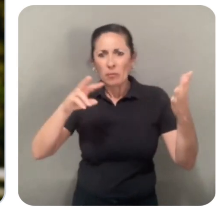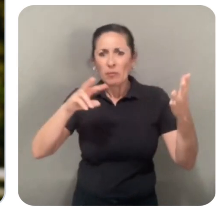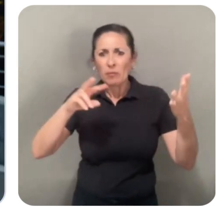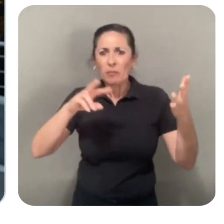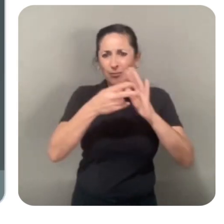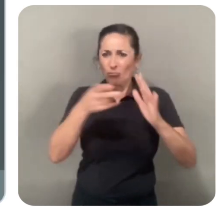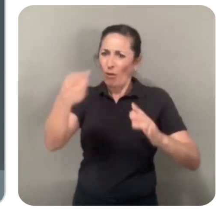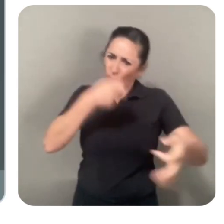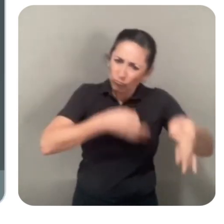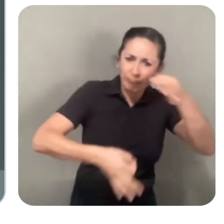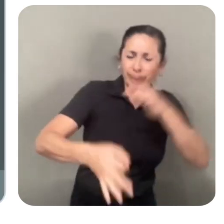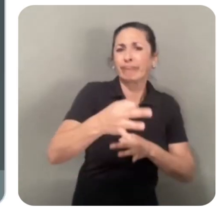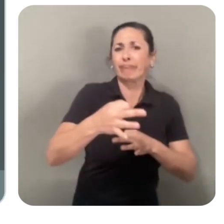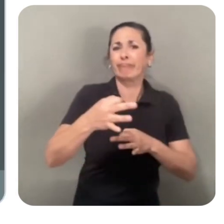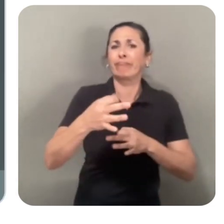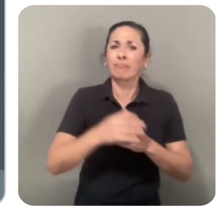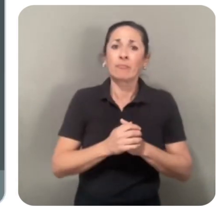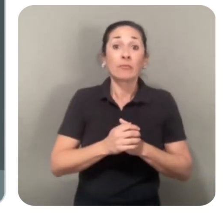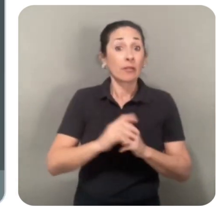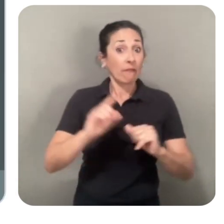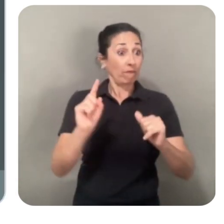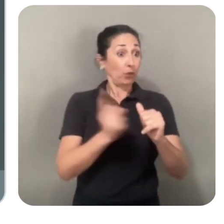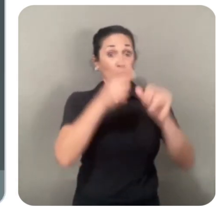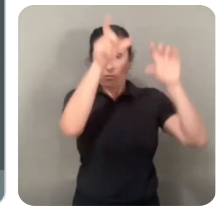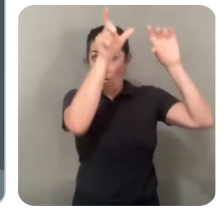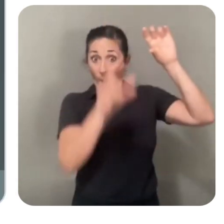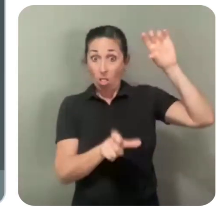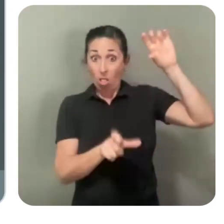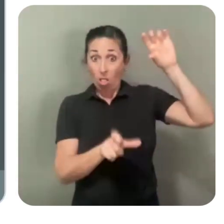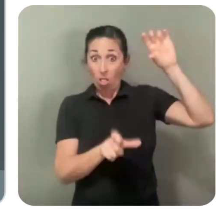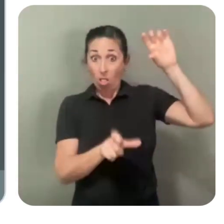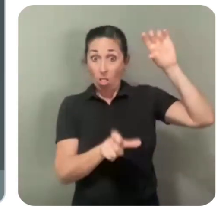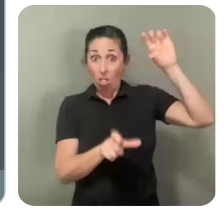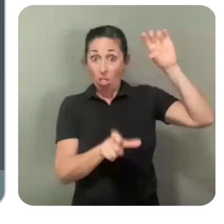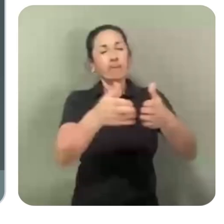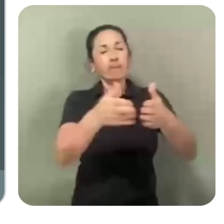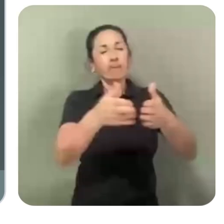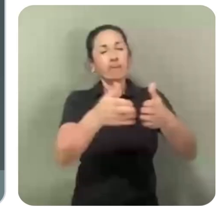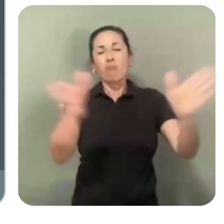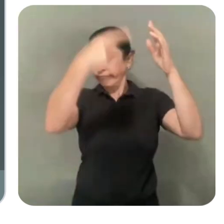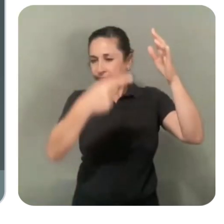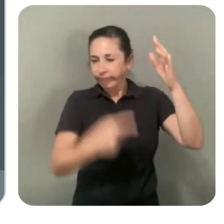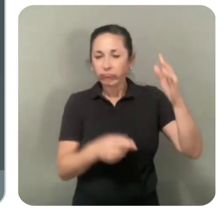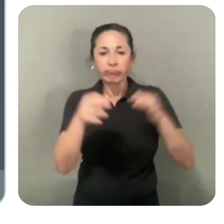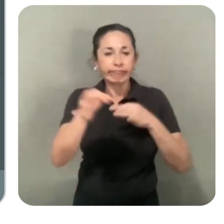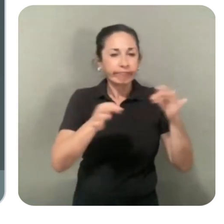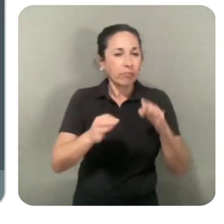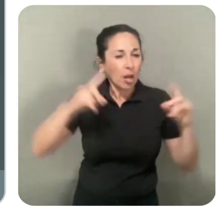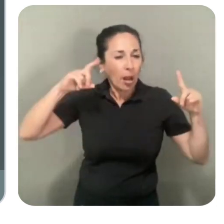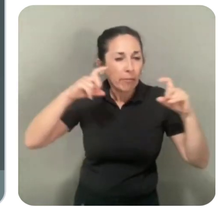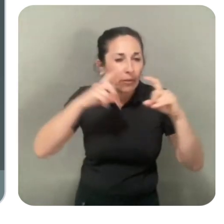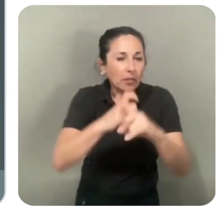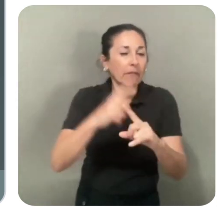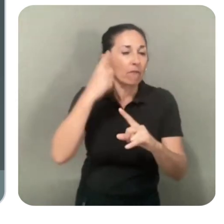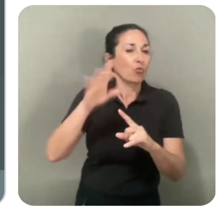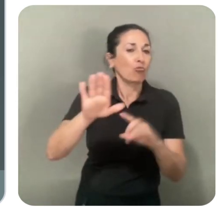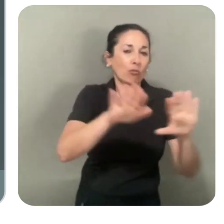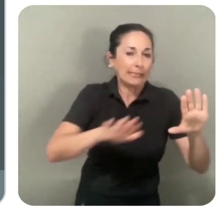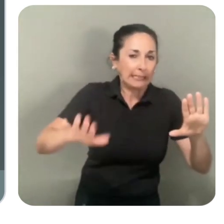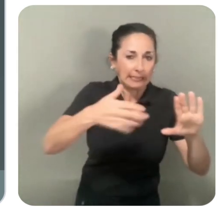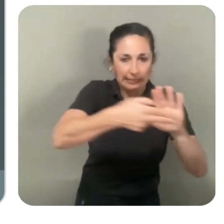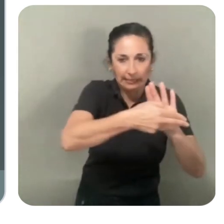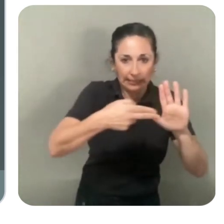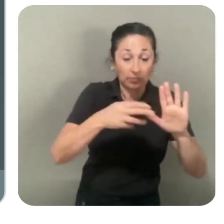make. In the first column, these are the broad elements that define the complexity of your scene: vertex